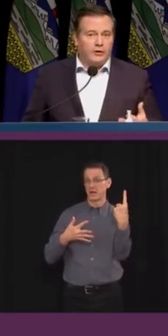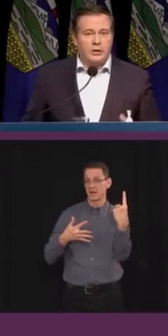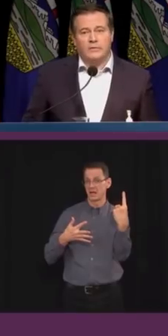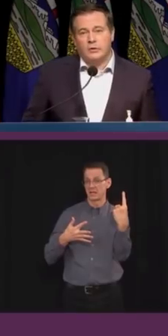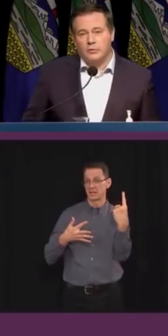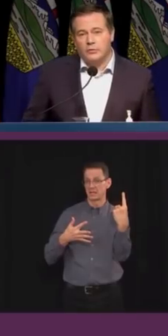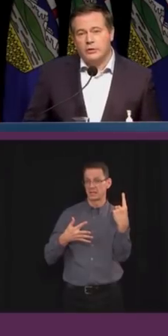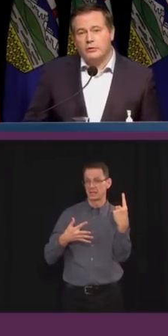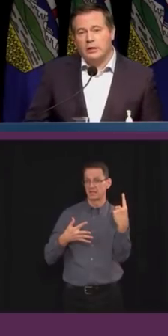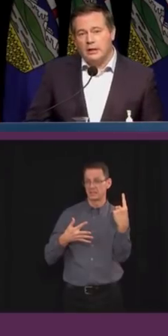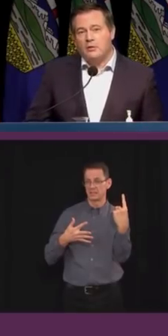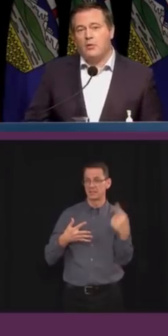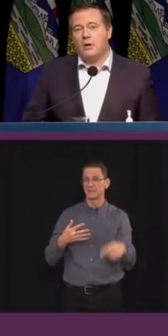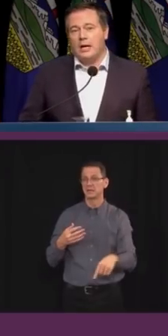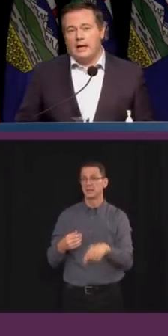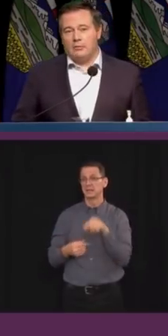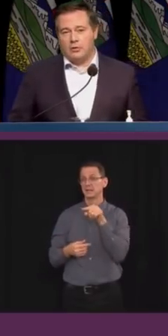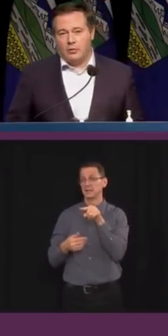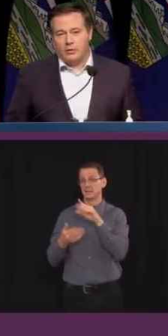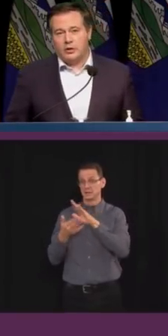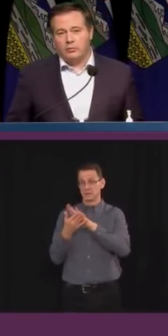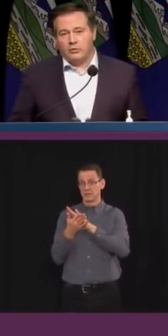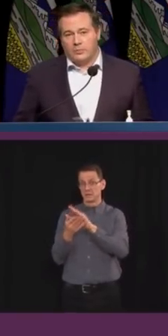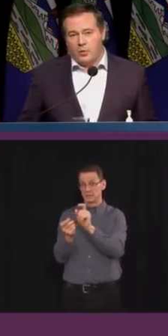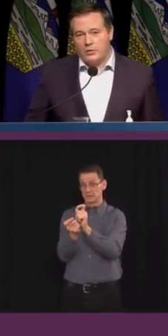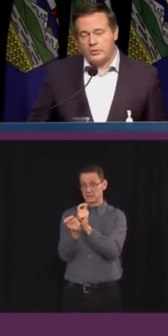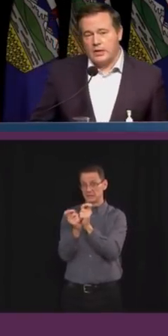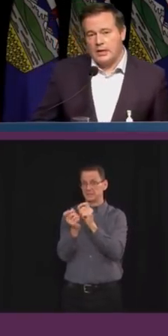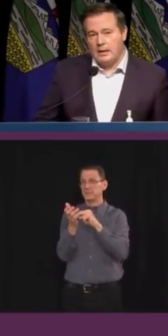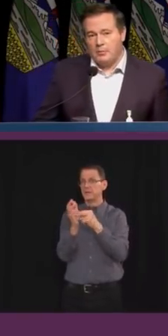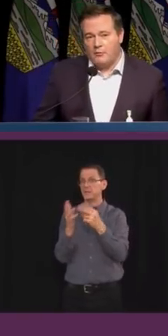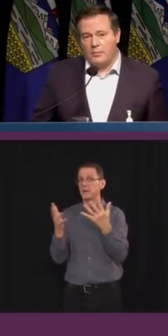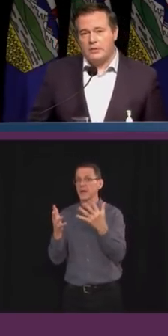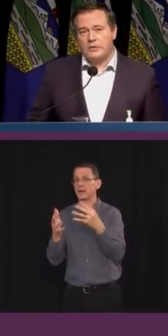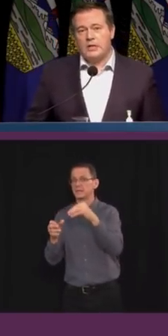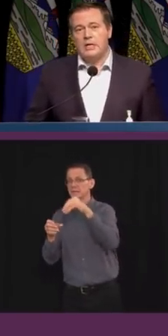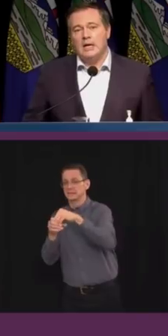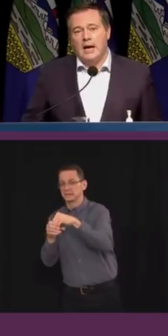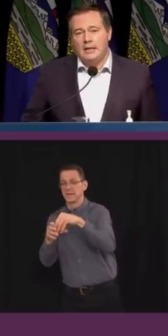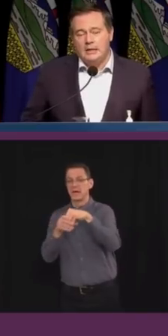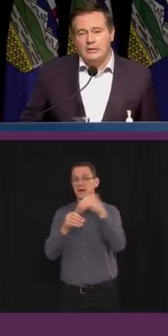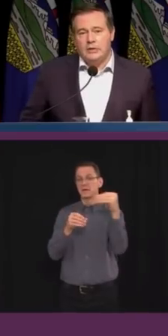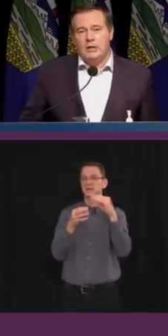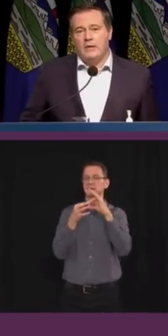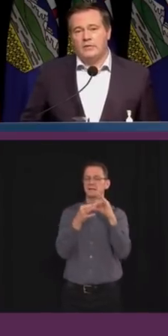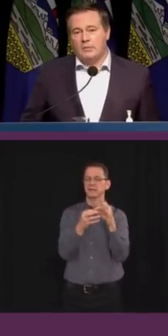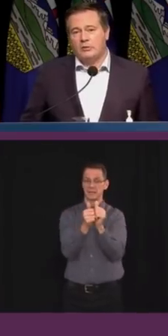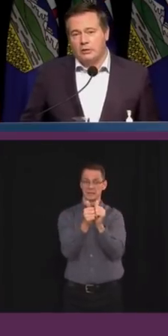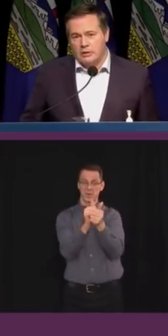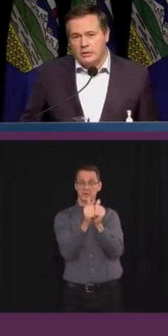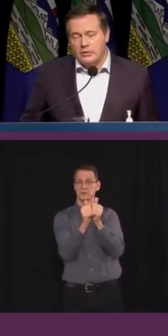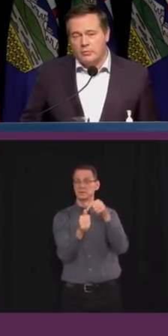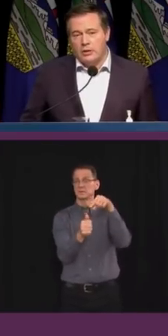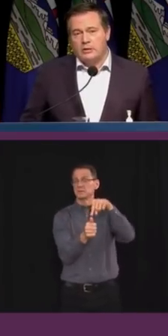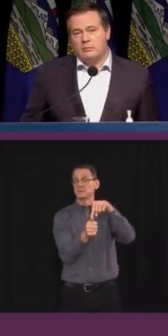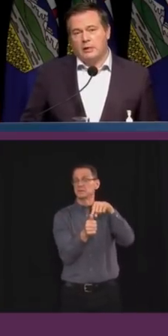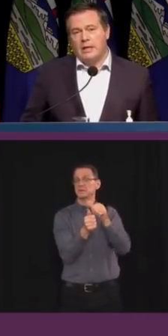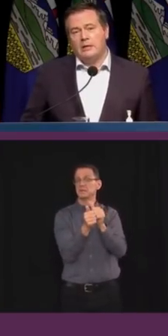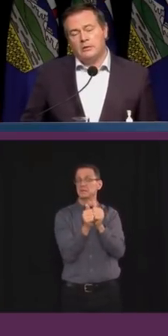related to the functioning of schools, including indoor and outdoor children's sports and performance, and easing of some